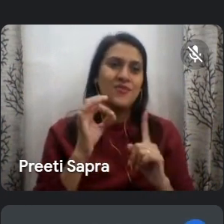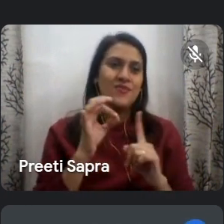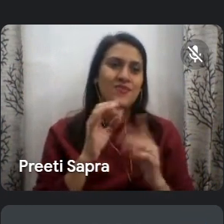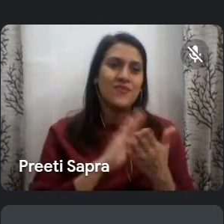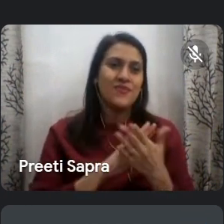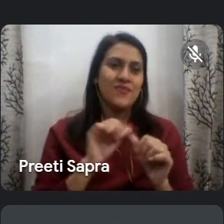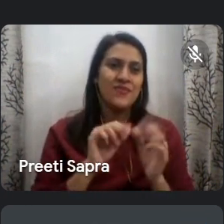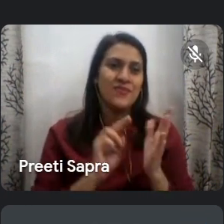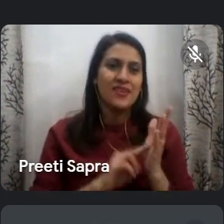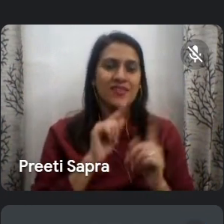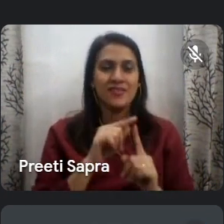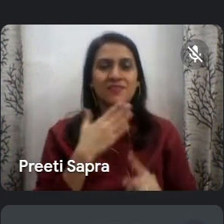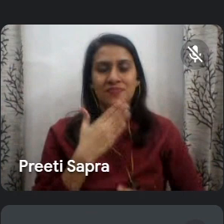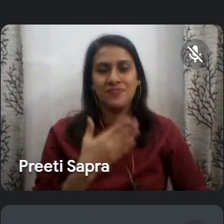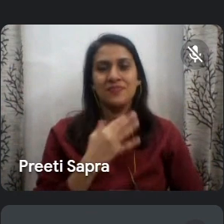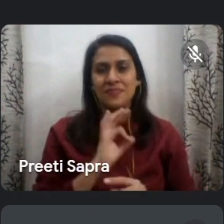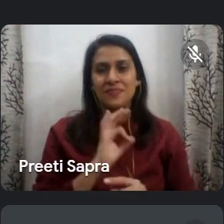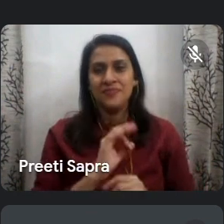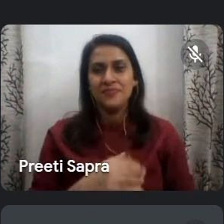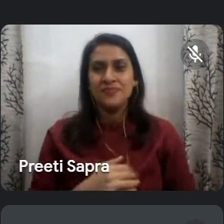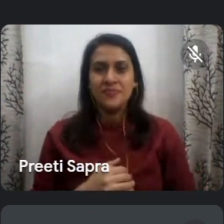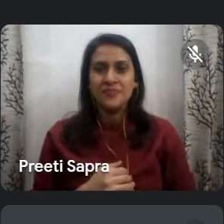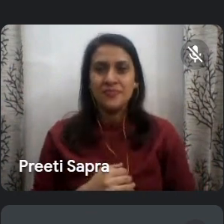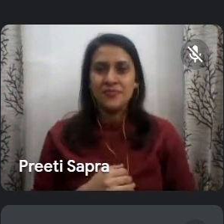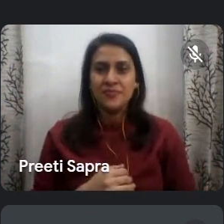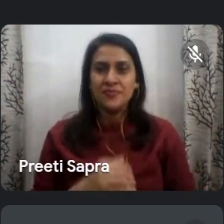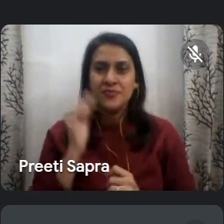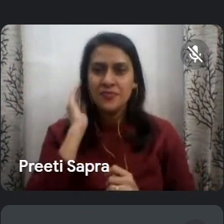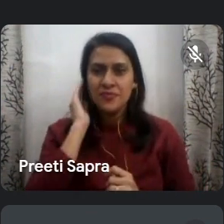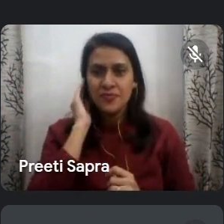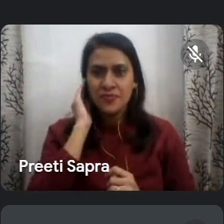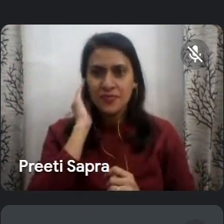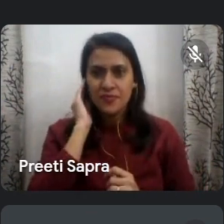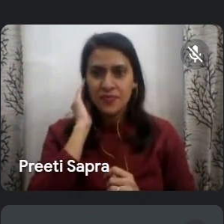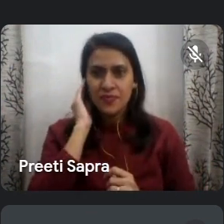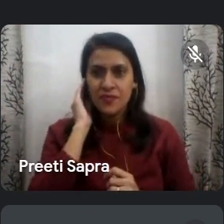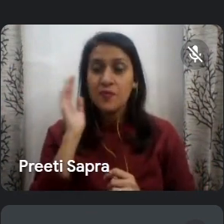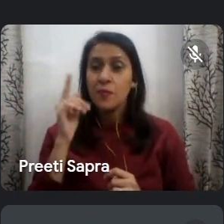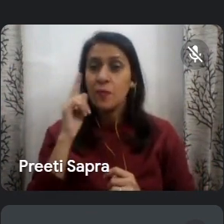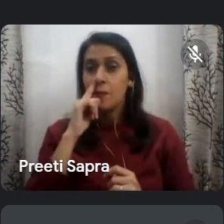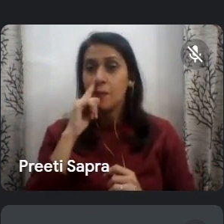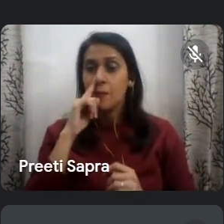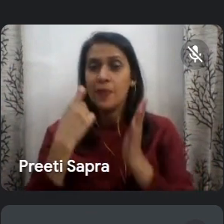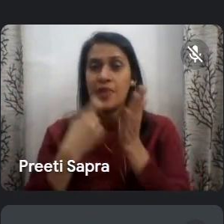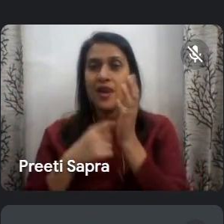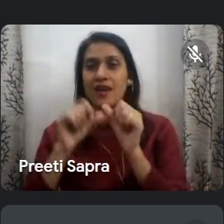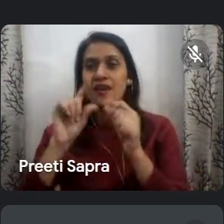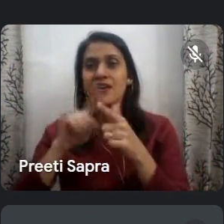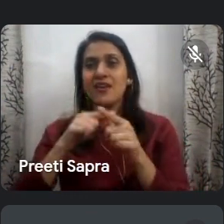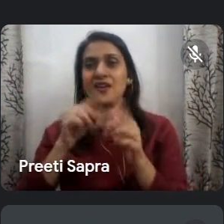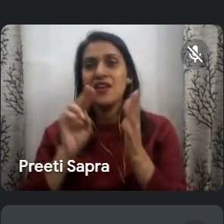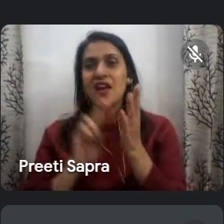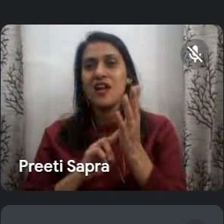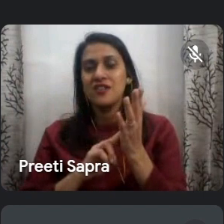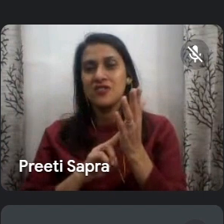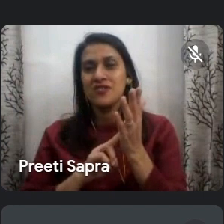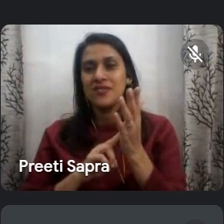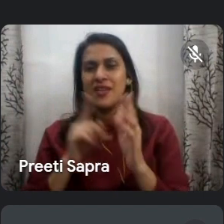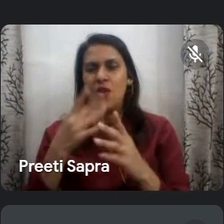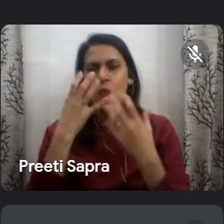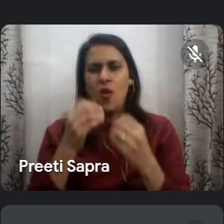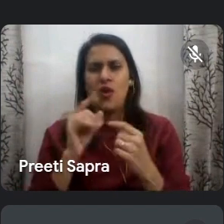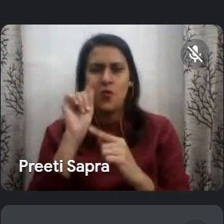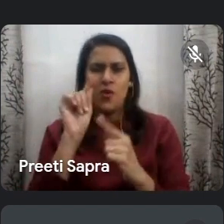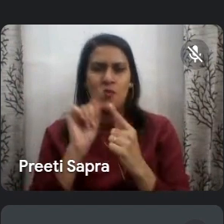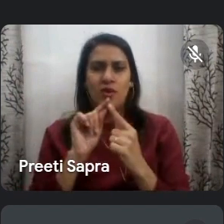Um, thank you. does anyone else have any question? Chetan, may I just add a word for Mr. Funny here? Oh, I'm yes, Rajni here. yes.